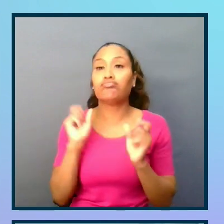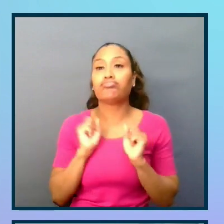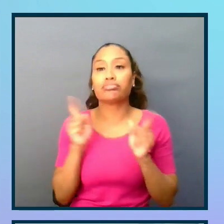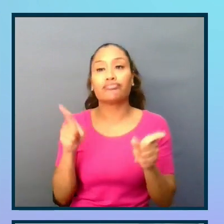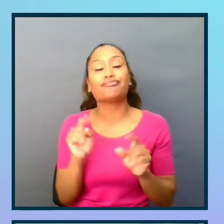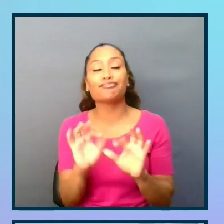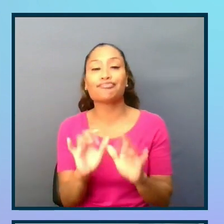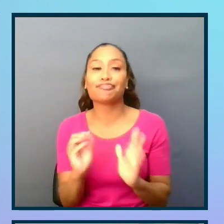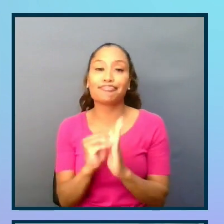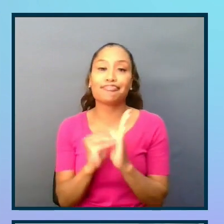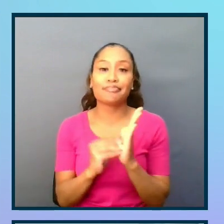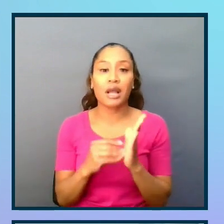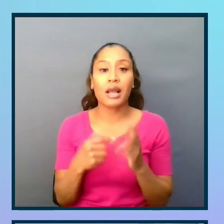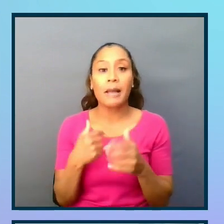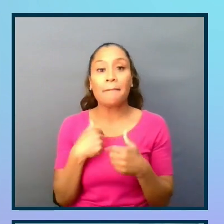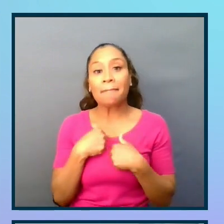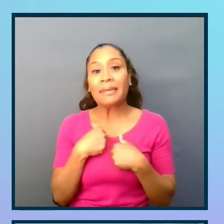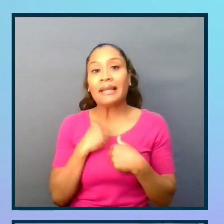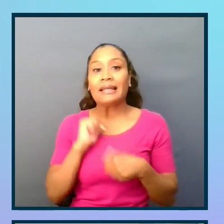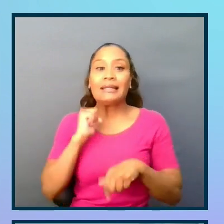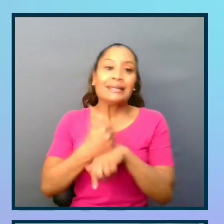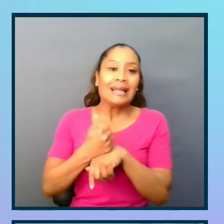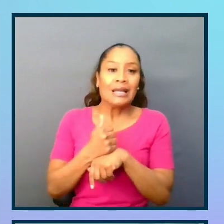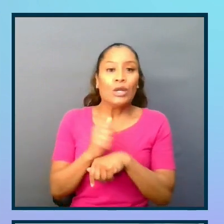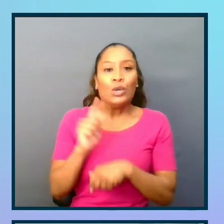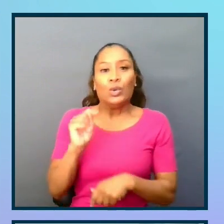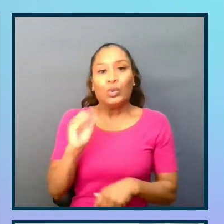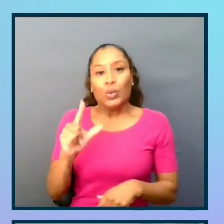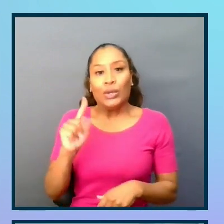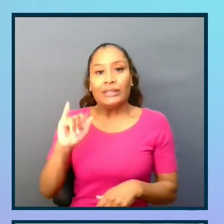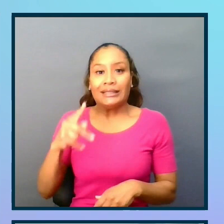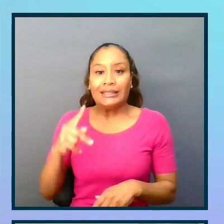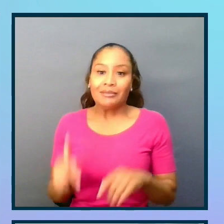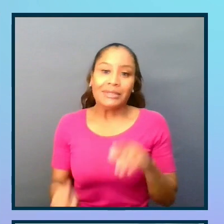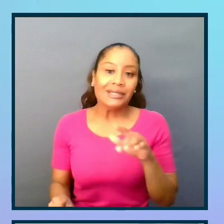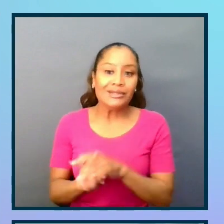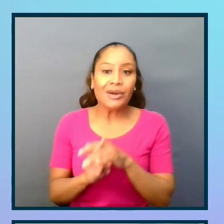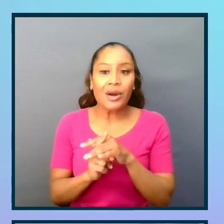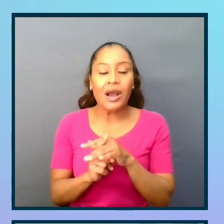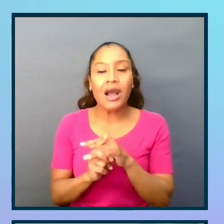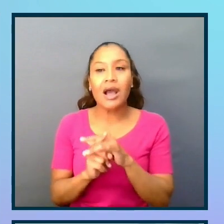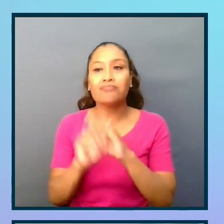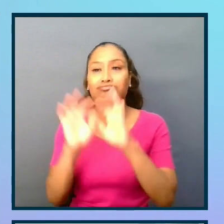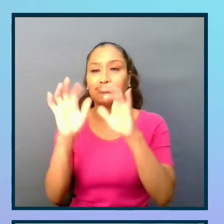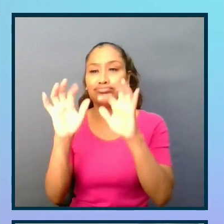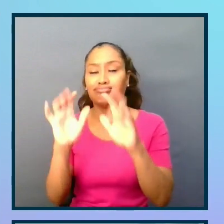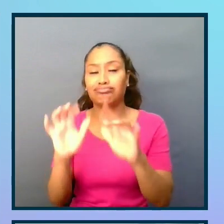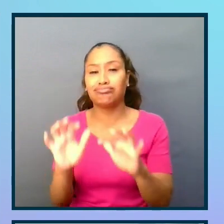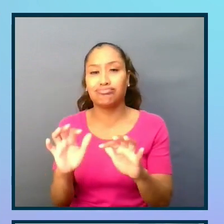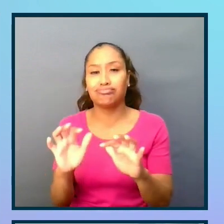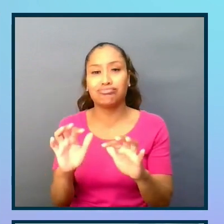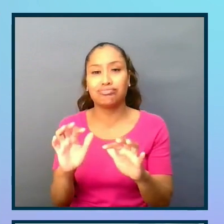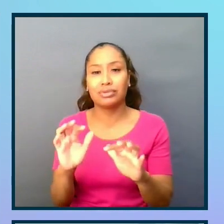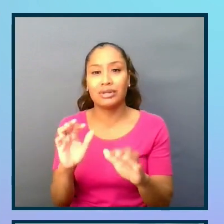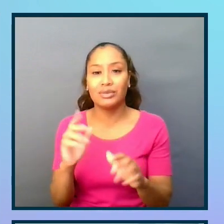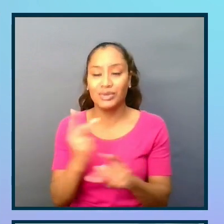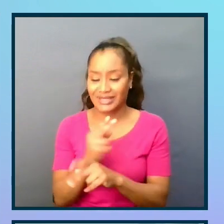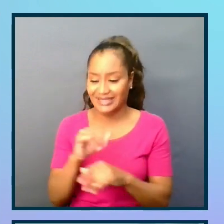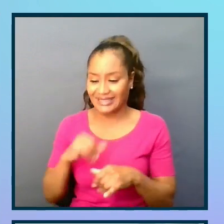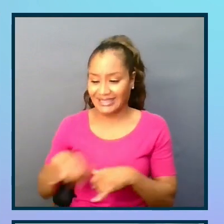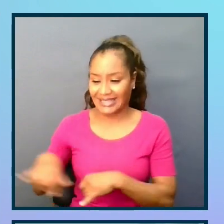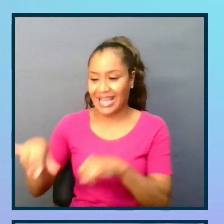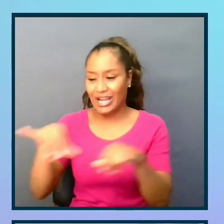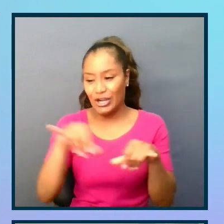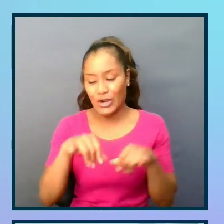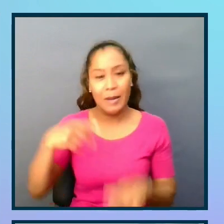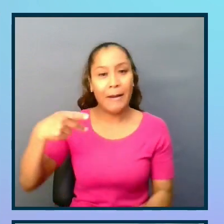me creating a little tooltip thing and having it, show up here and filling it with a bunch of text, because we're using standard patterns inside